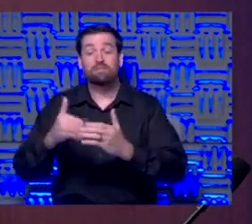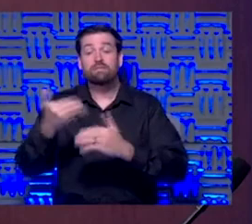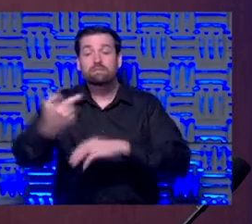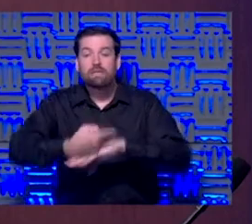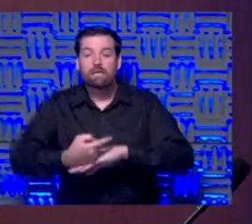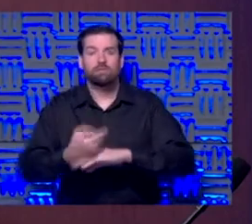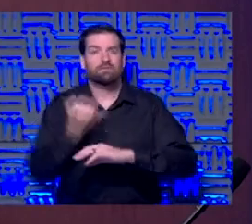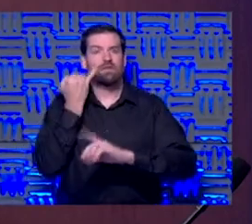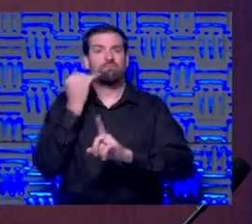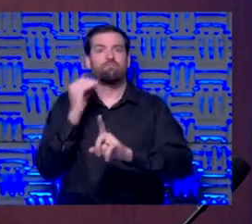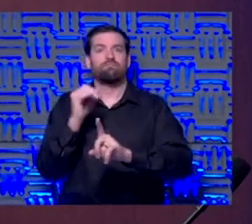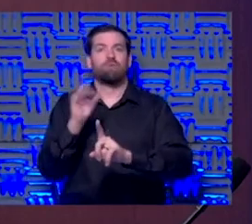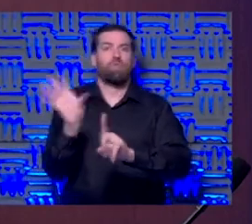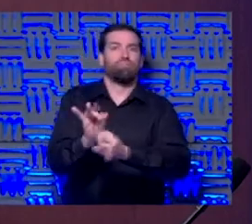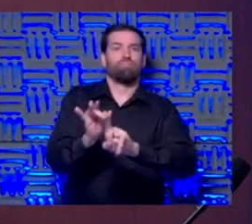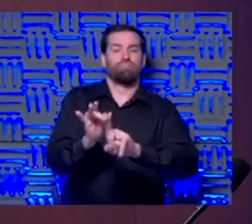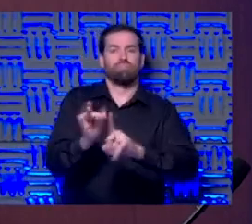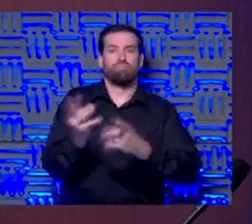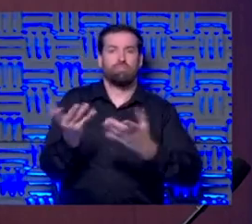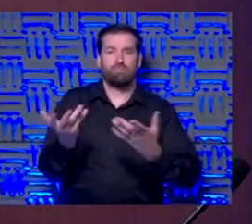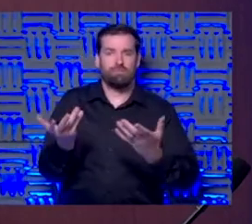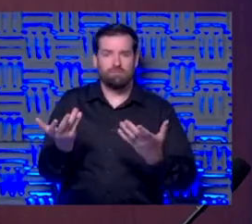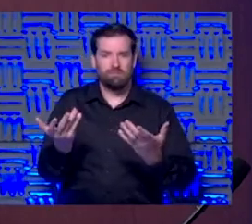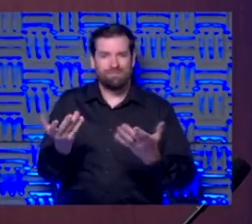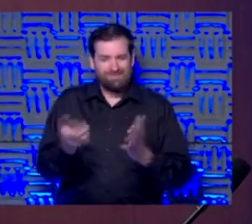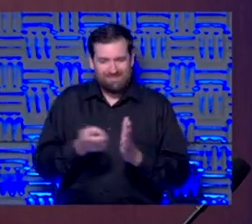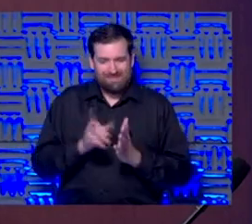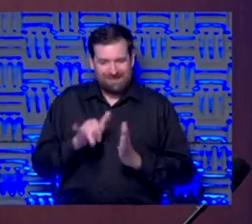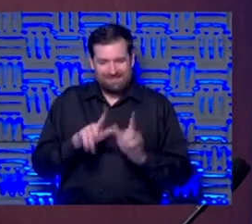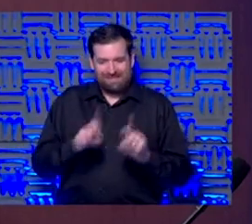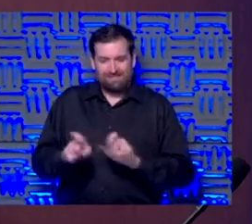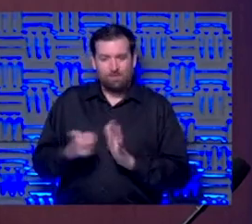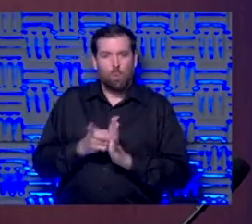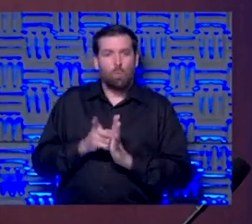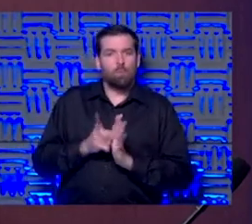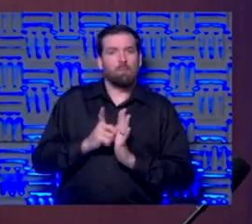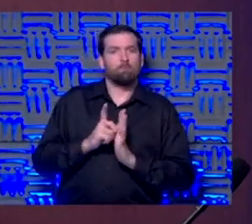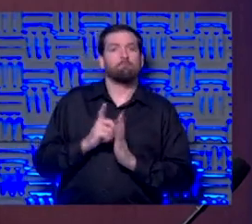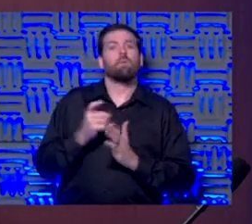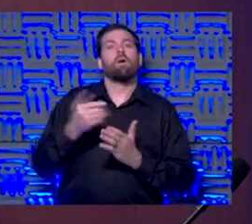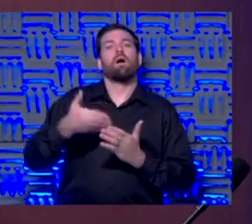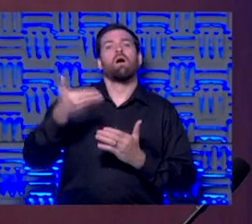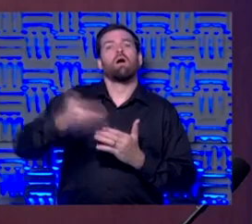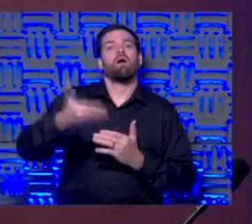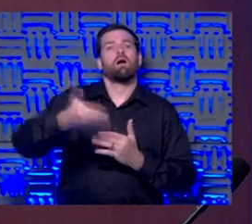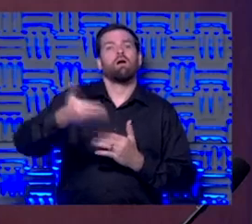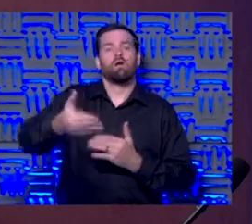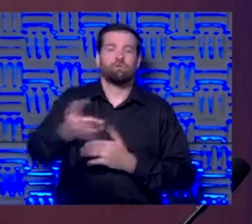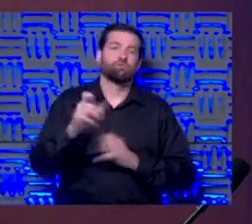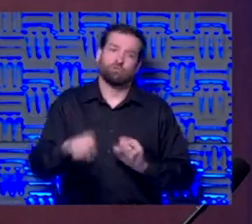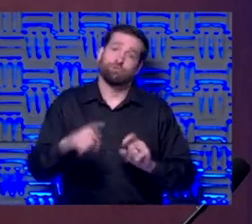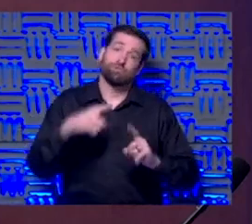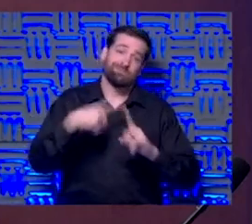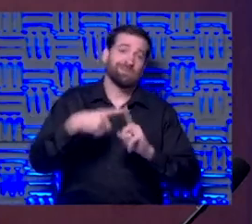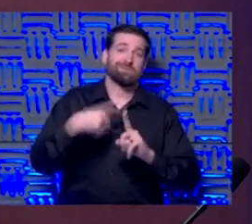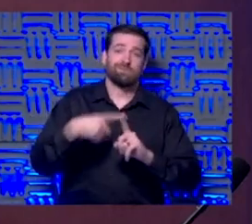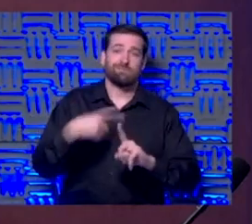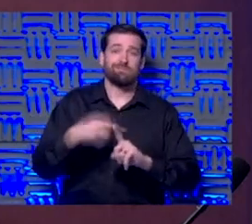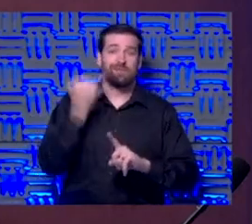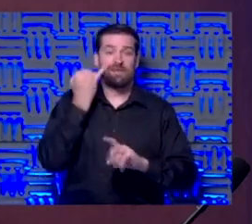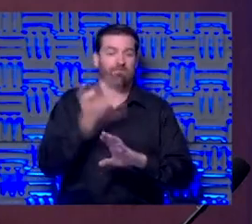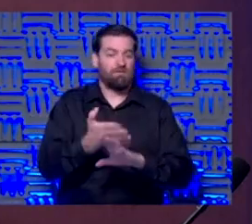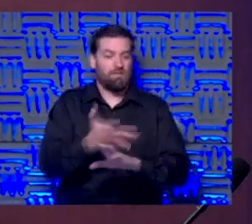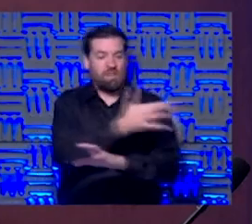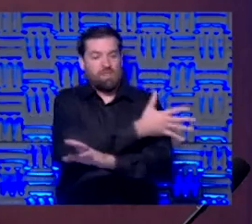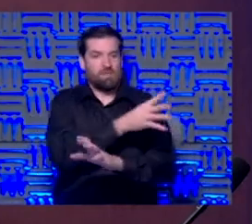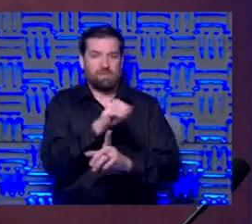know, if they've been exposed, it's just a moment in time. And so even just a few days later, somebody could be positive if there was a previous